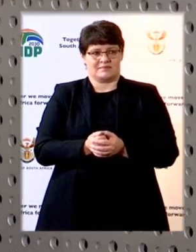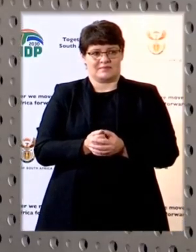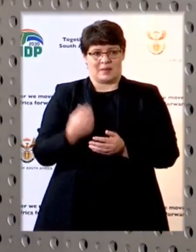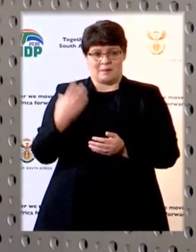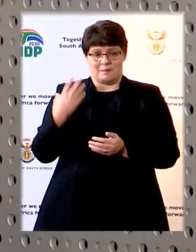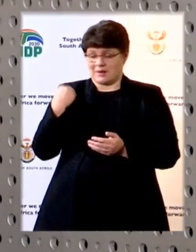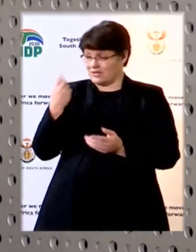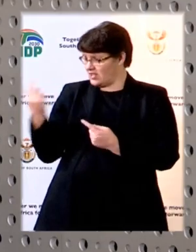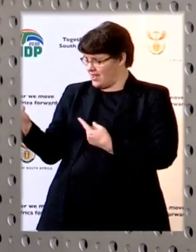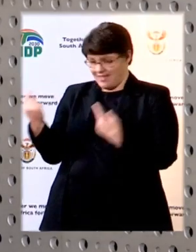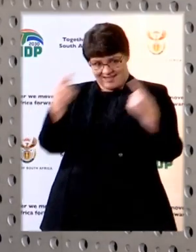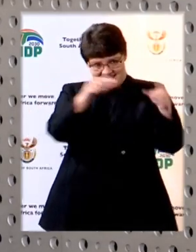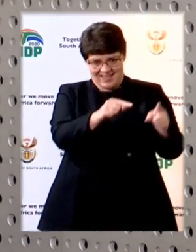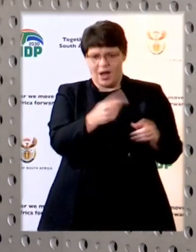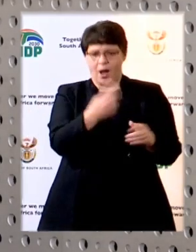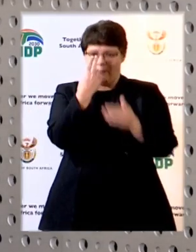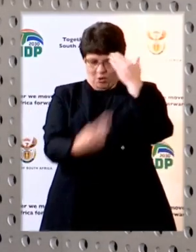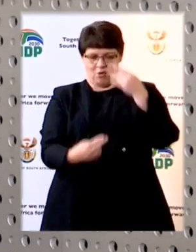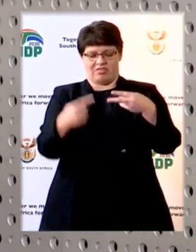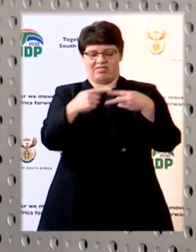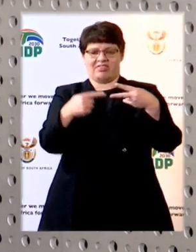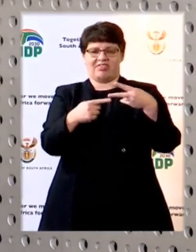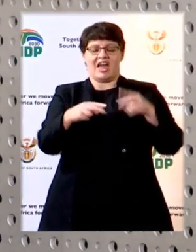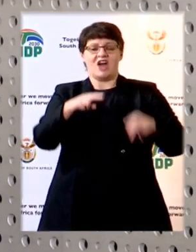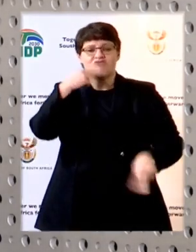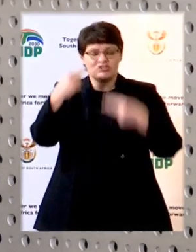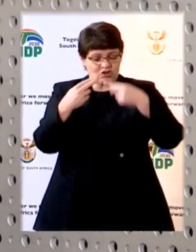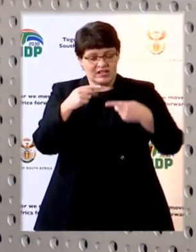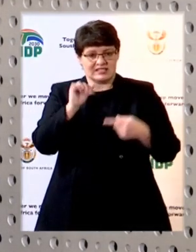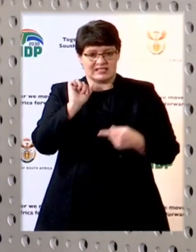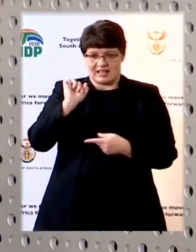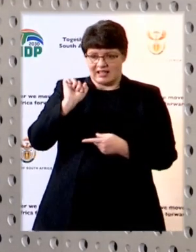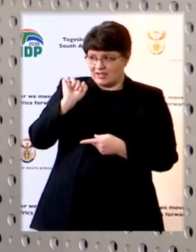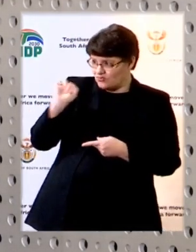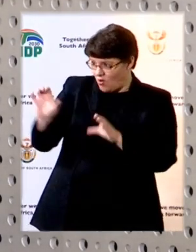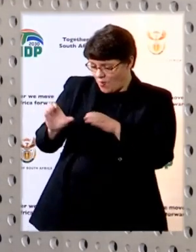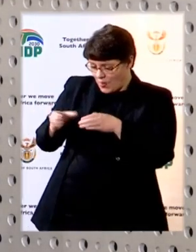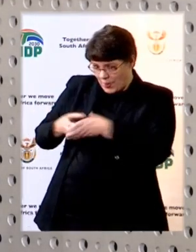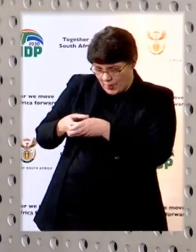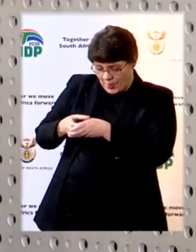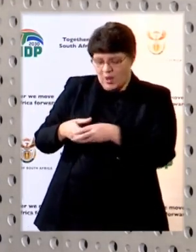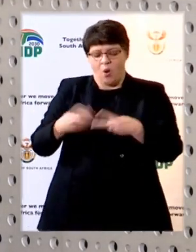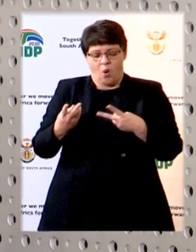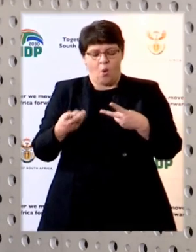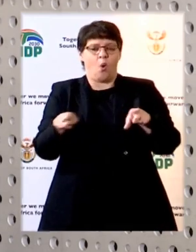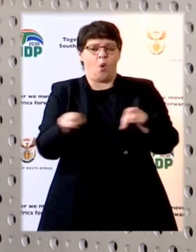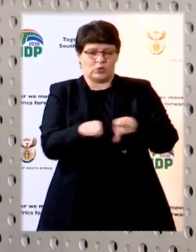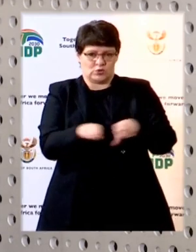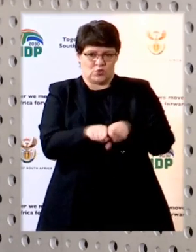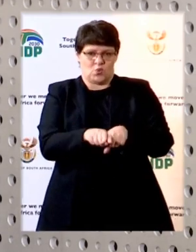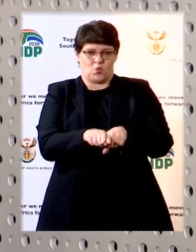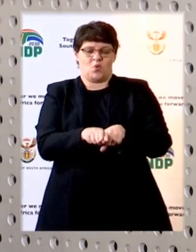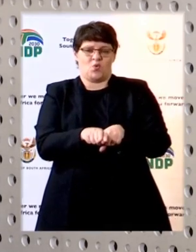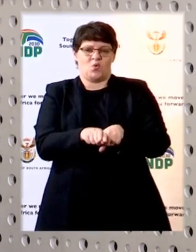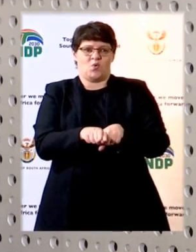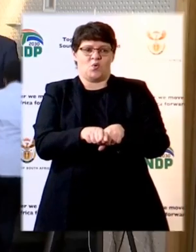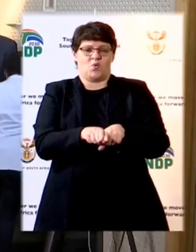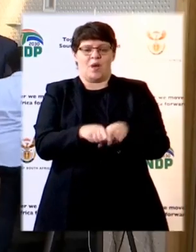Minister Ntshavheni, come and speak on both restaurants that belong to your sector and also